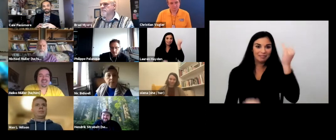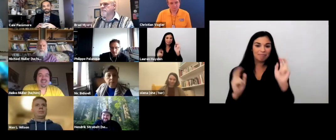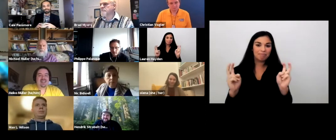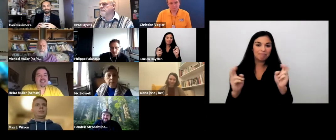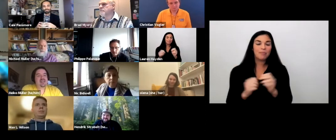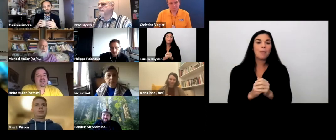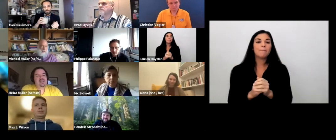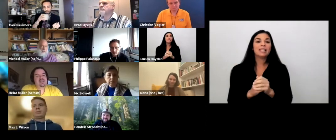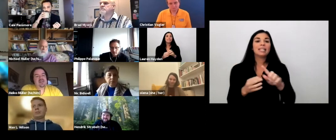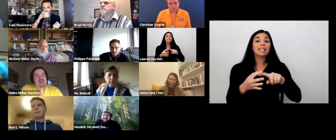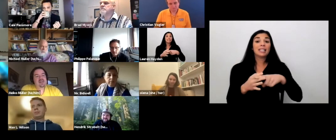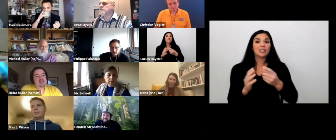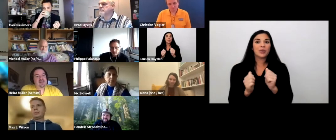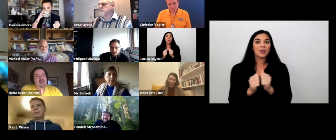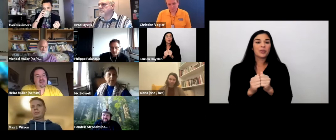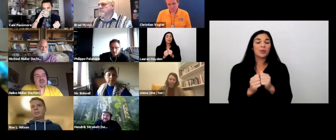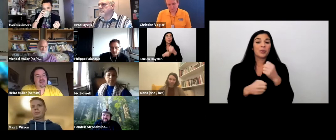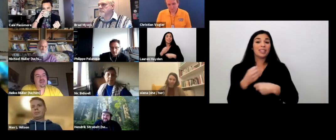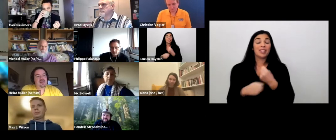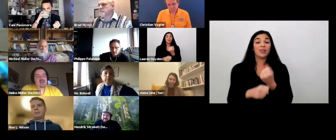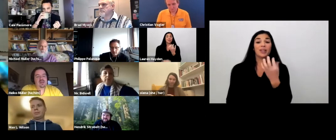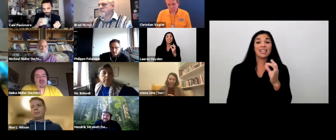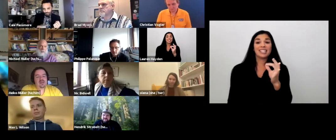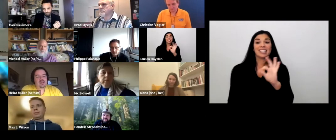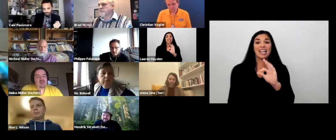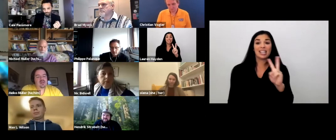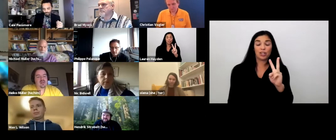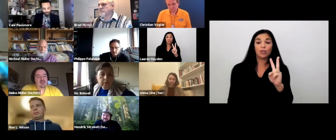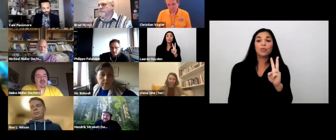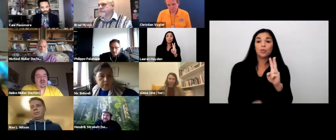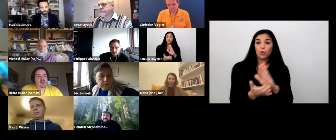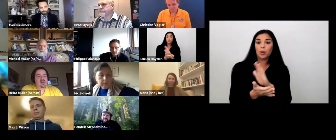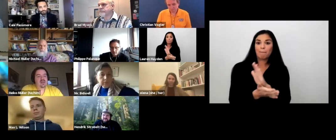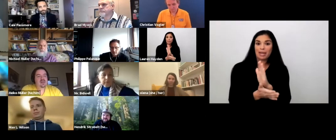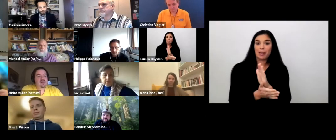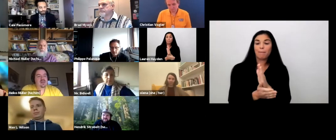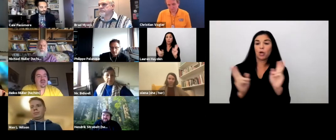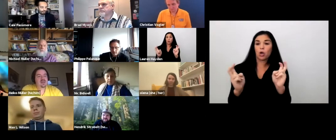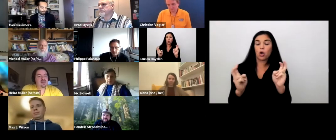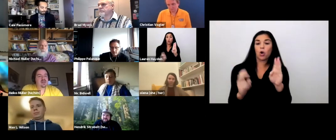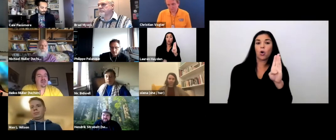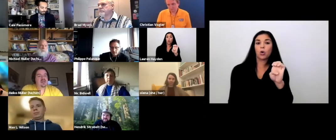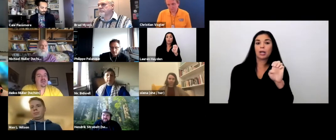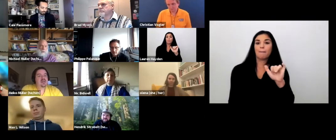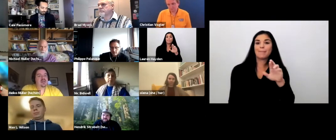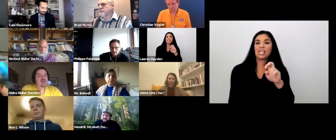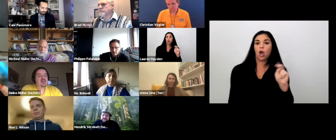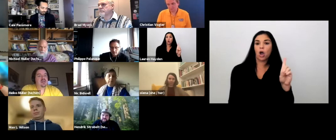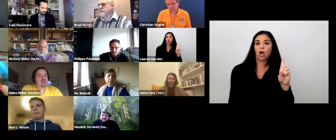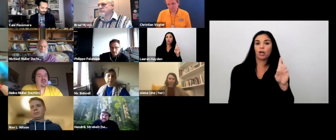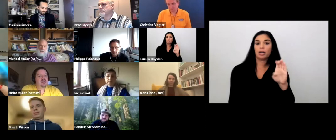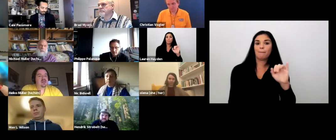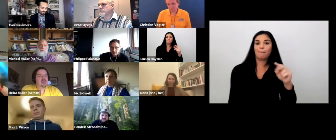And it starts with a 1992 paper by Hill and Stornetta called Beyond Being There, in which they said of the very, very small